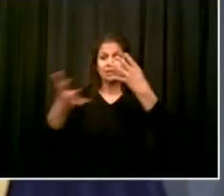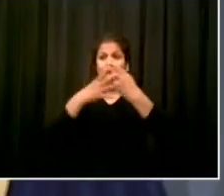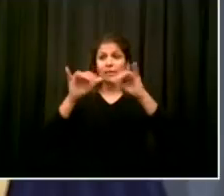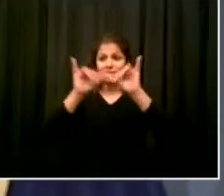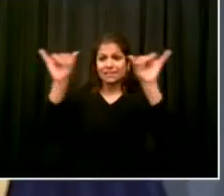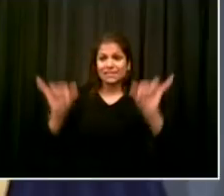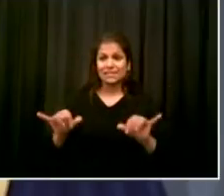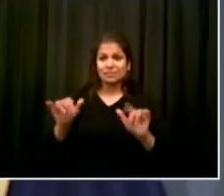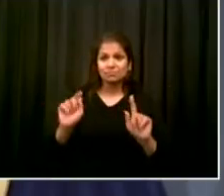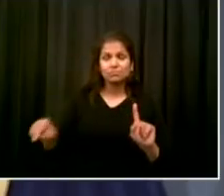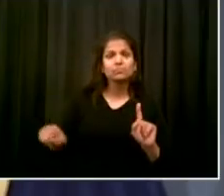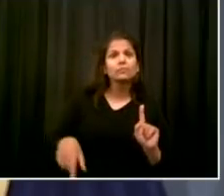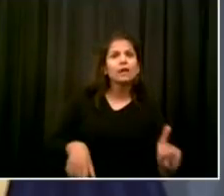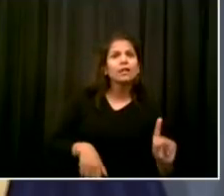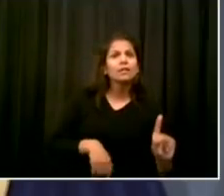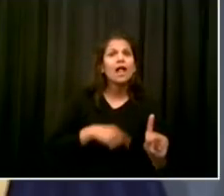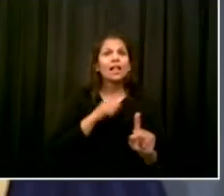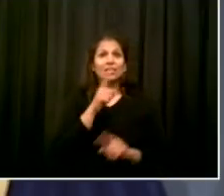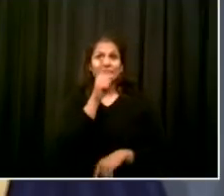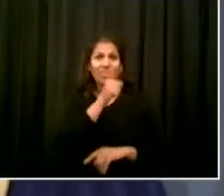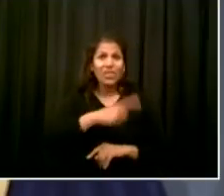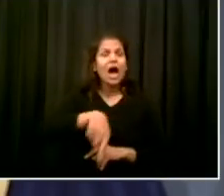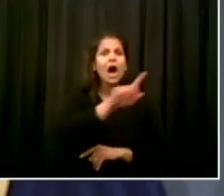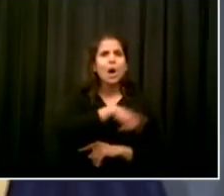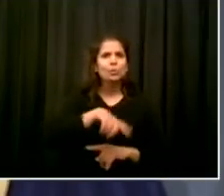The next is Bridget from WNYC.